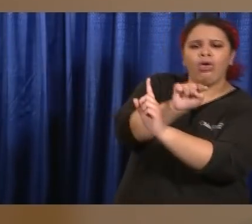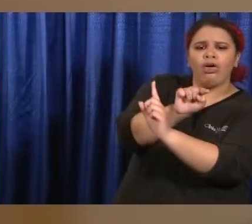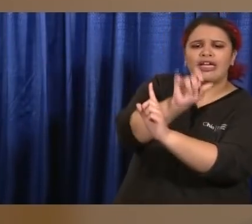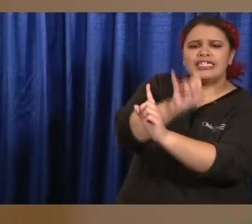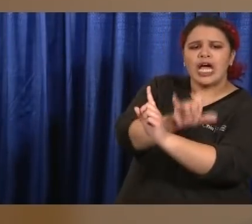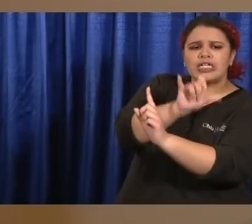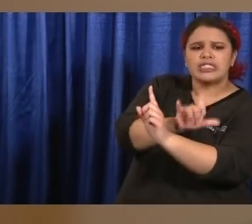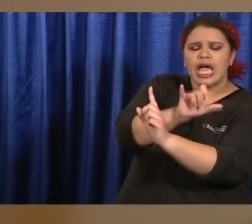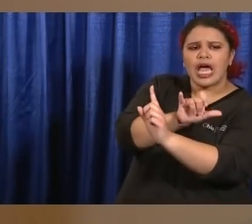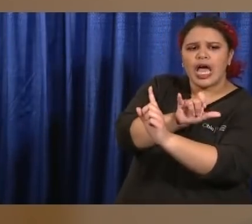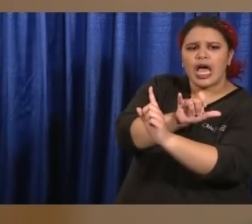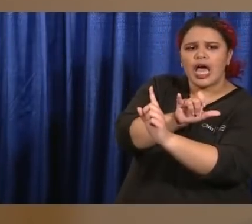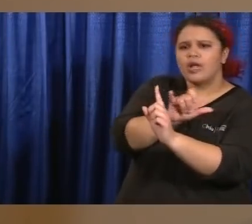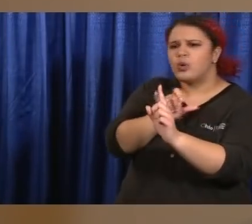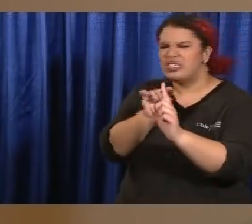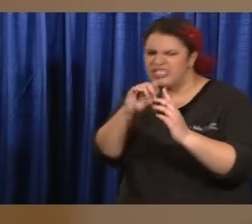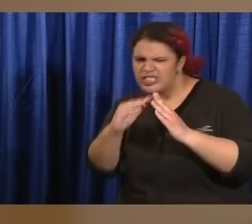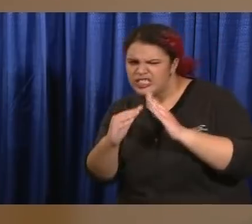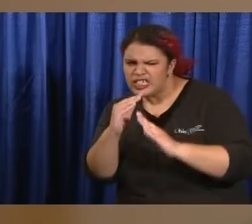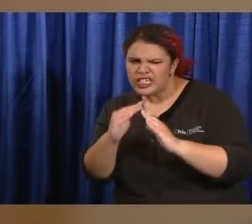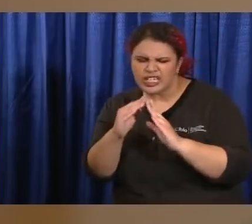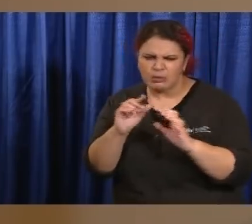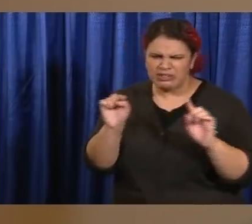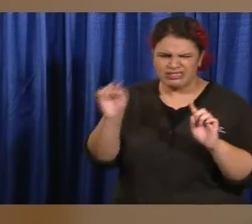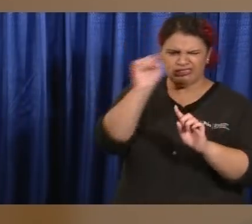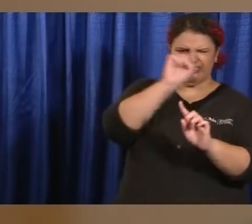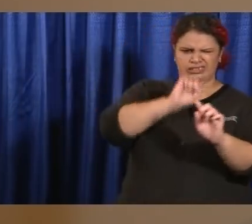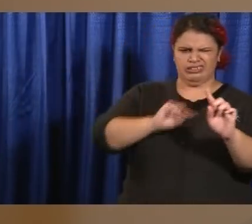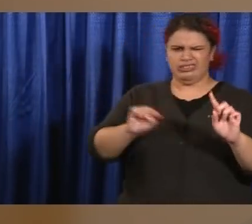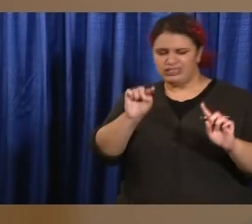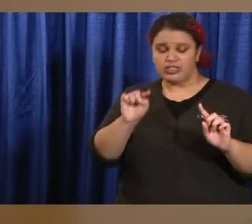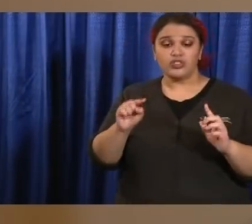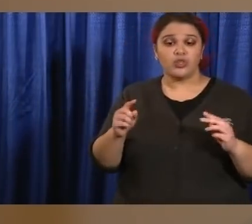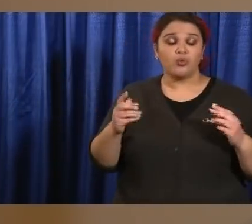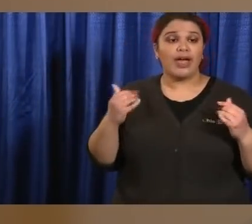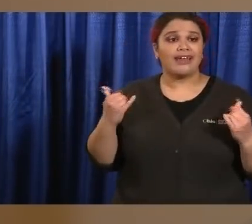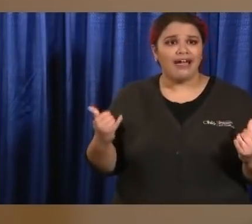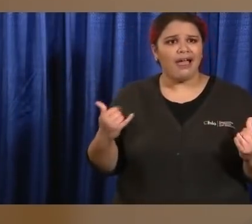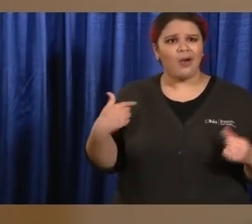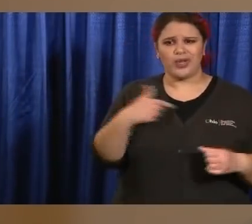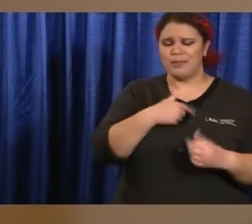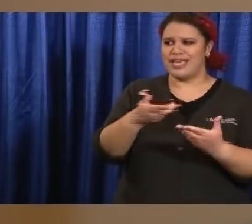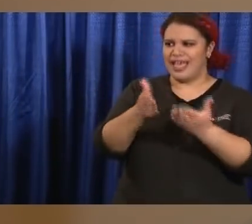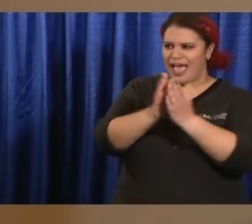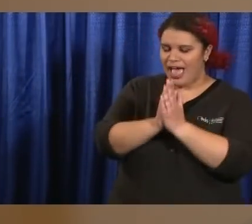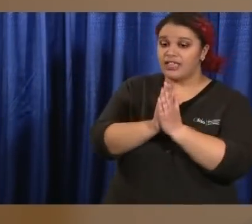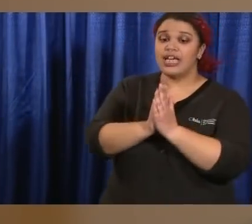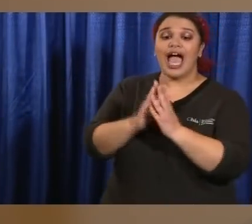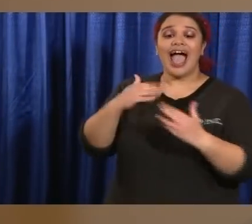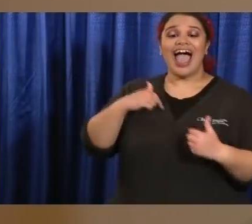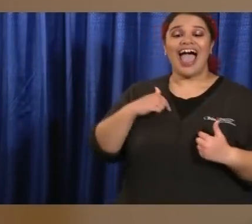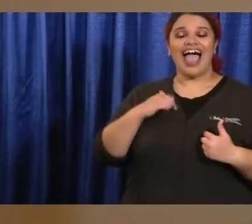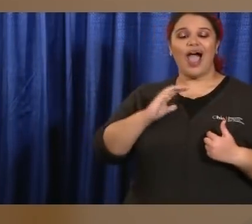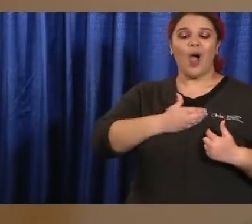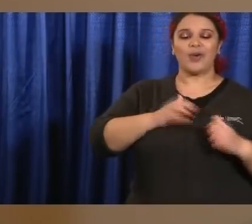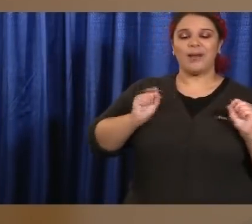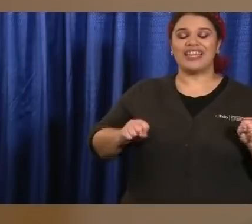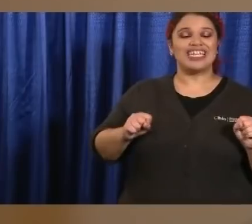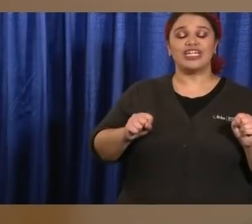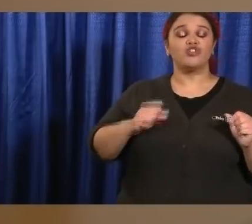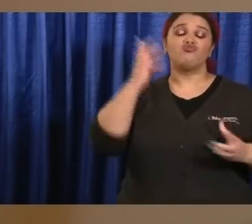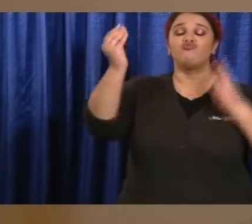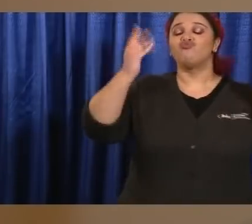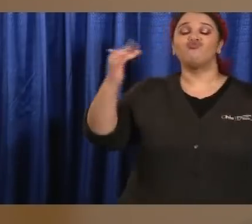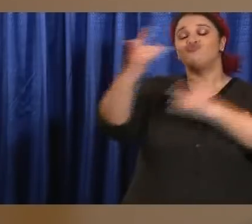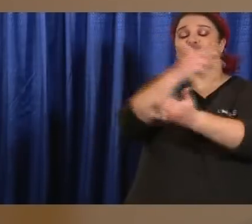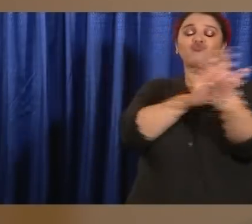So we're being asked to collectively make sacrifices to our freedoms, movement, and commerce. So